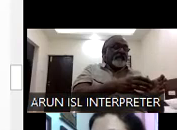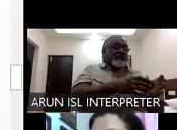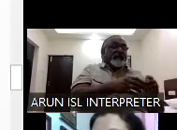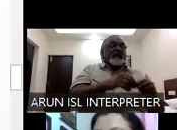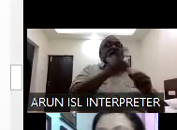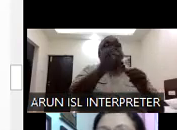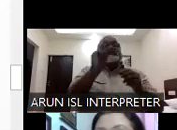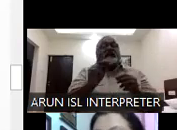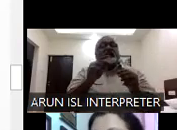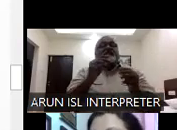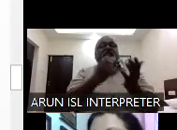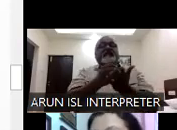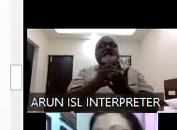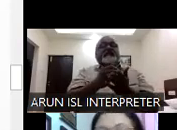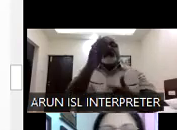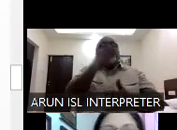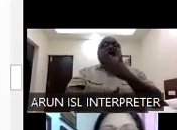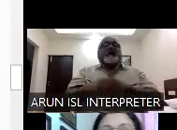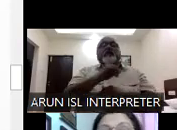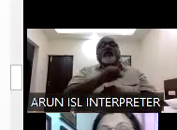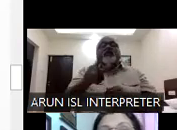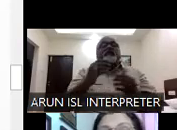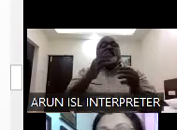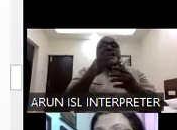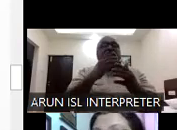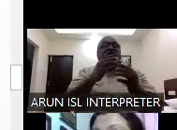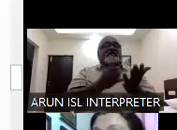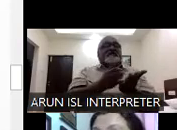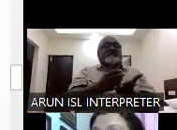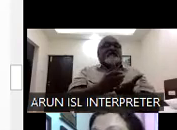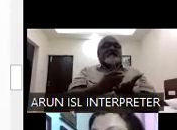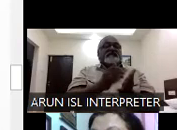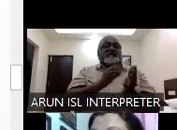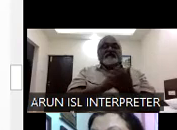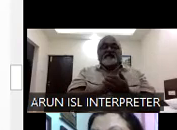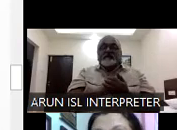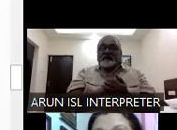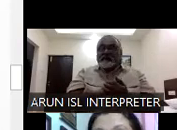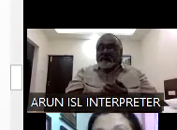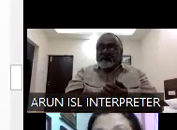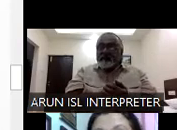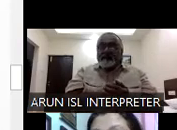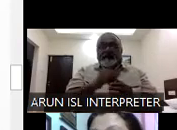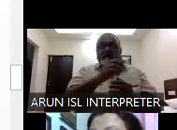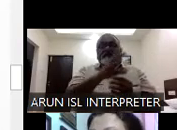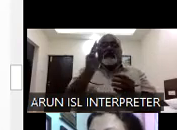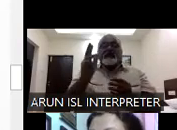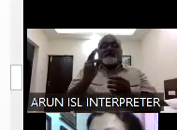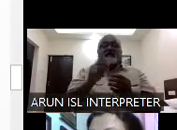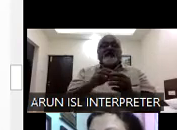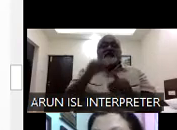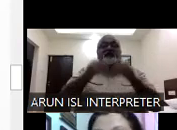disabled village, where high concentration of people with disability. Then we selected more powerfully, politically very